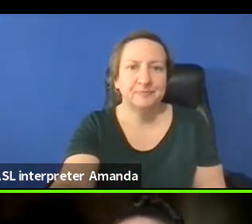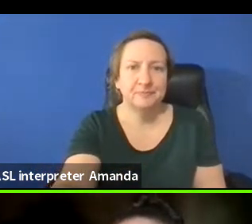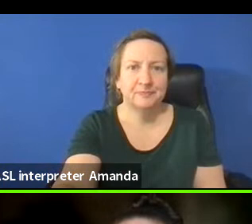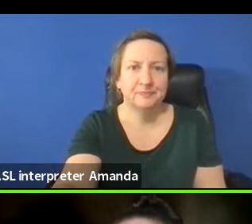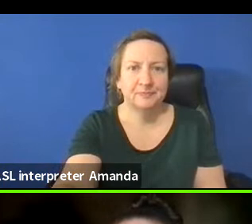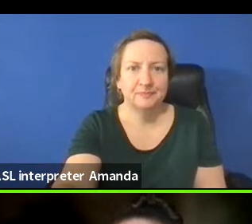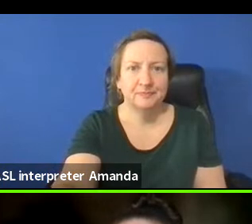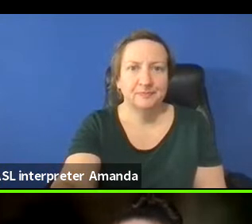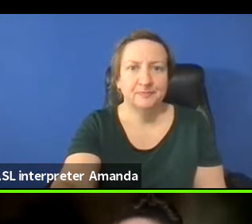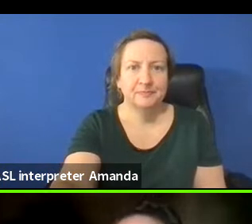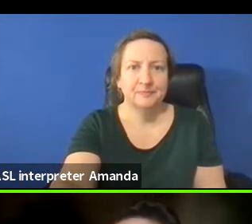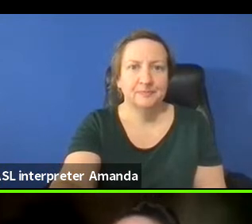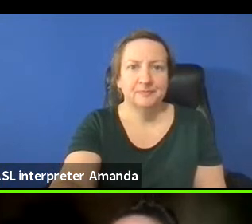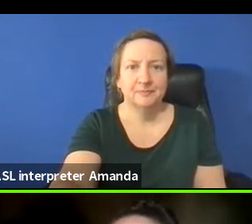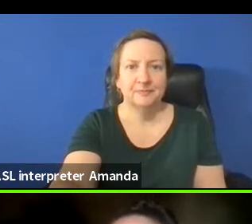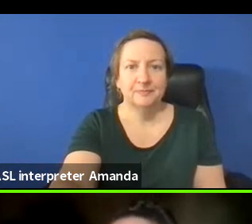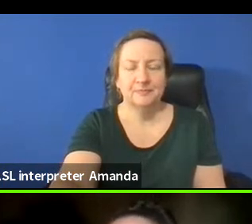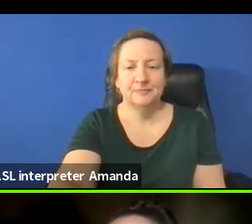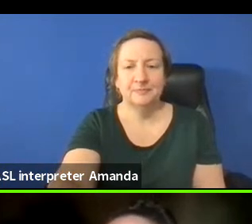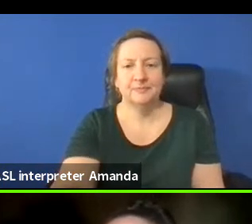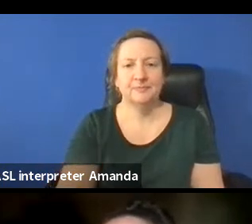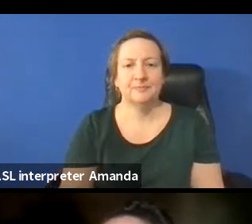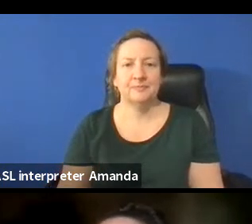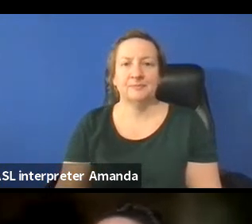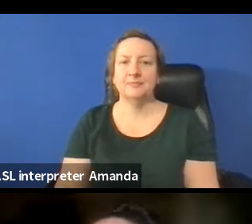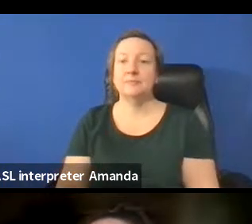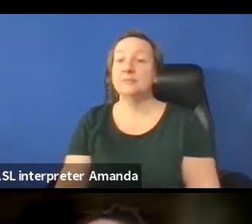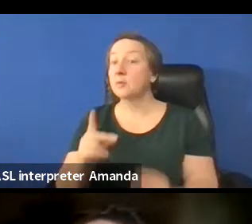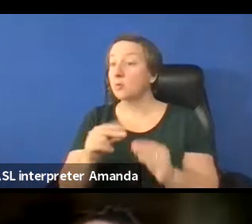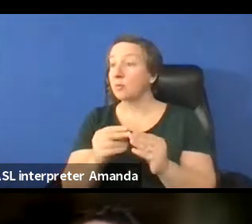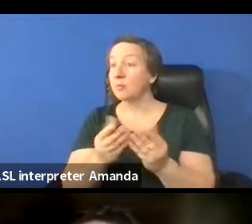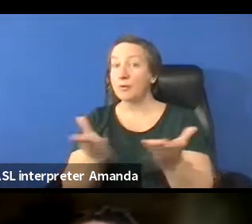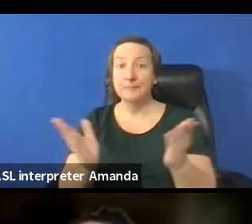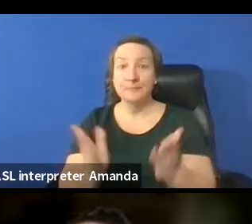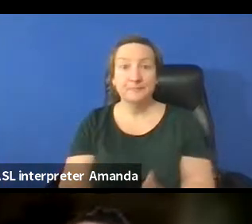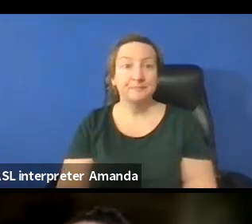Lily. Thank you. One more.